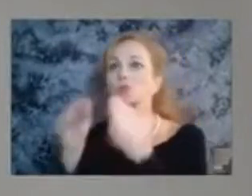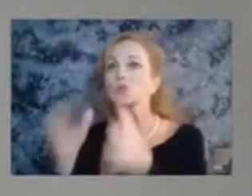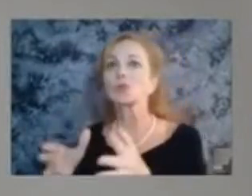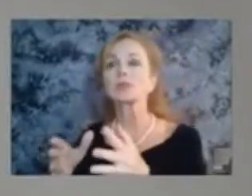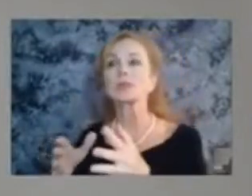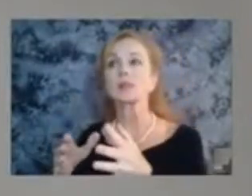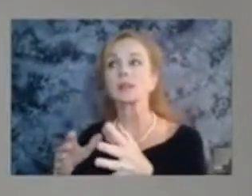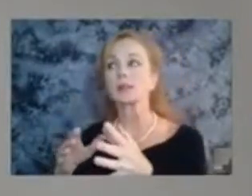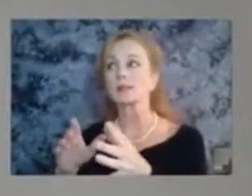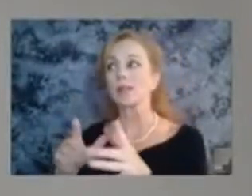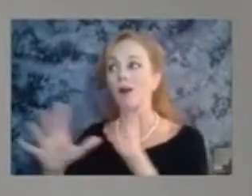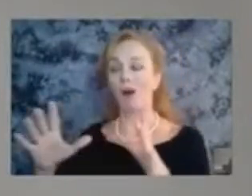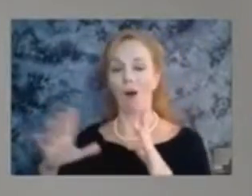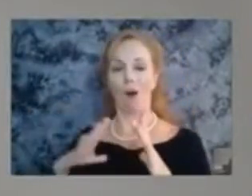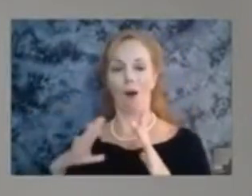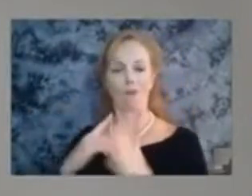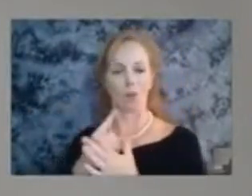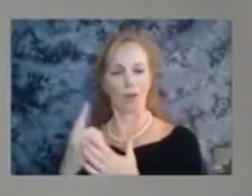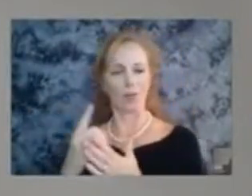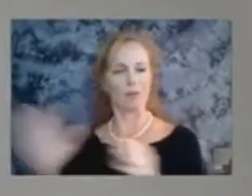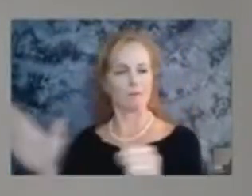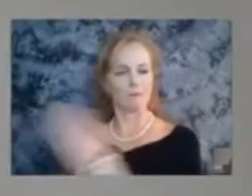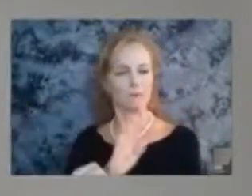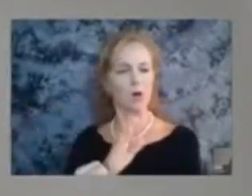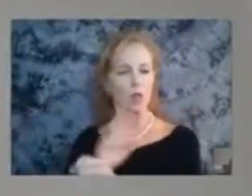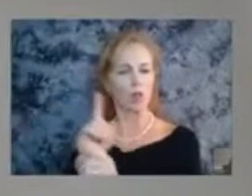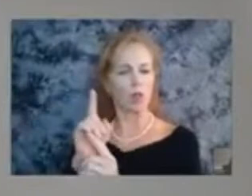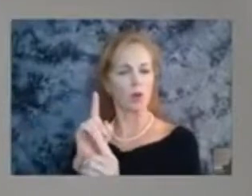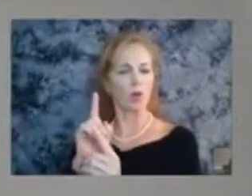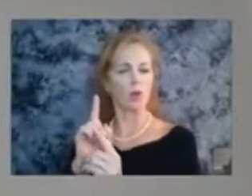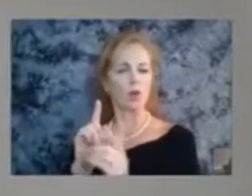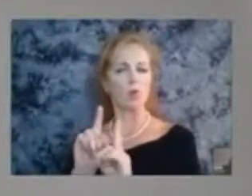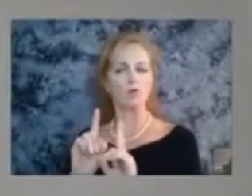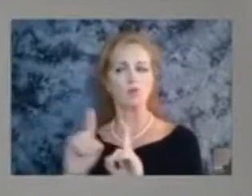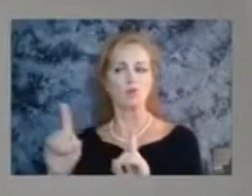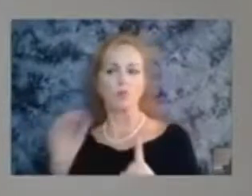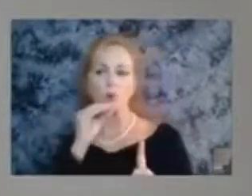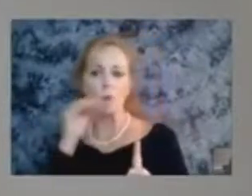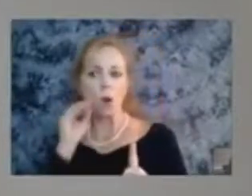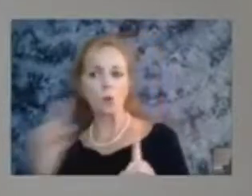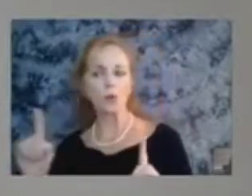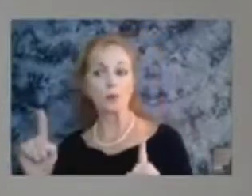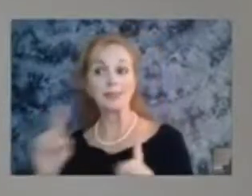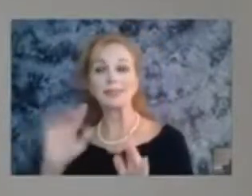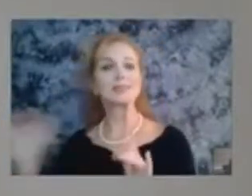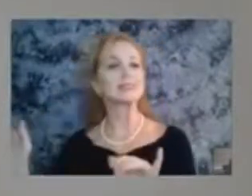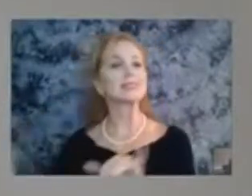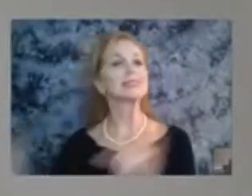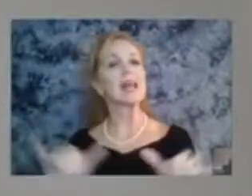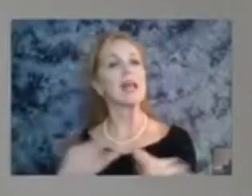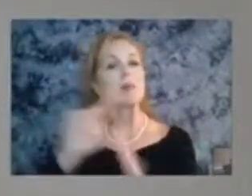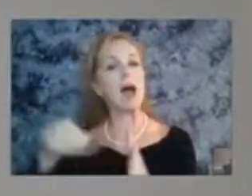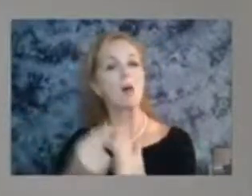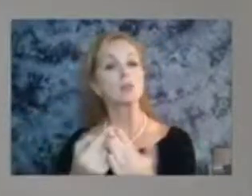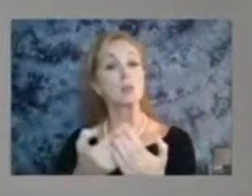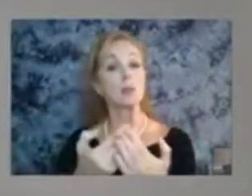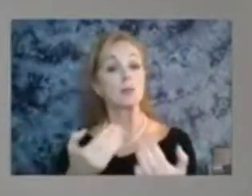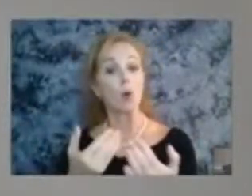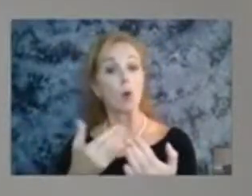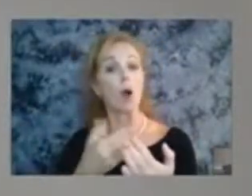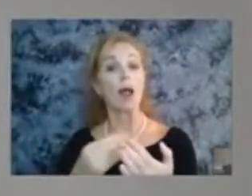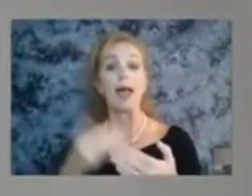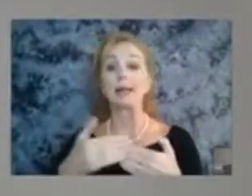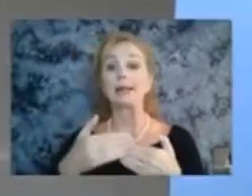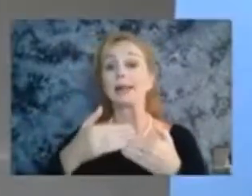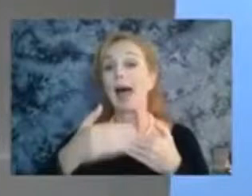their off weeks in the full remote, but they would still operate under the same hours for before and after school. I guess